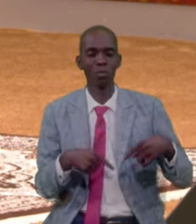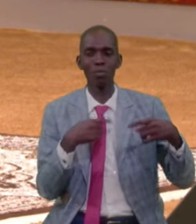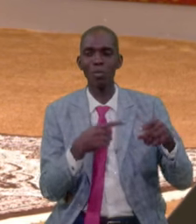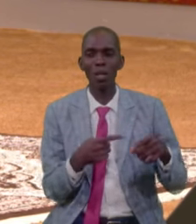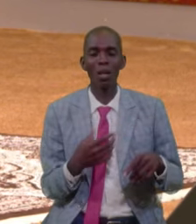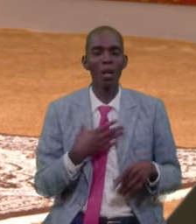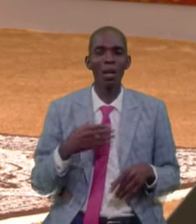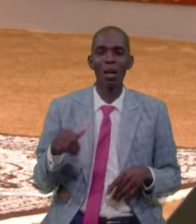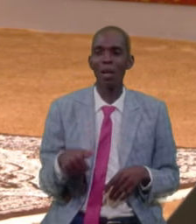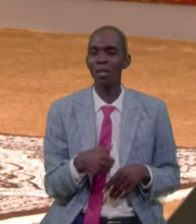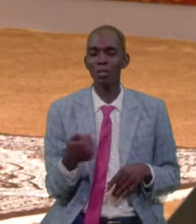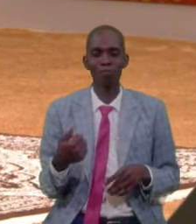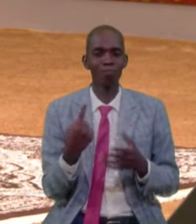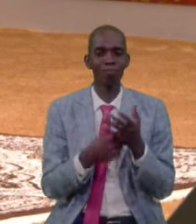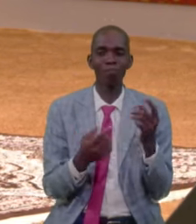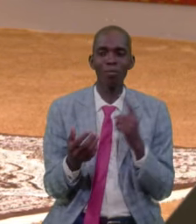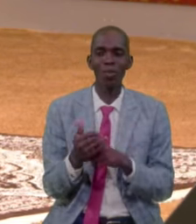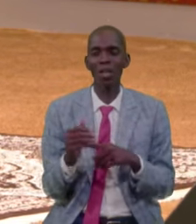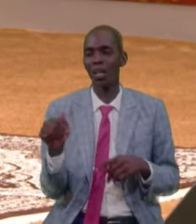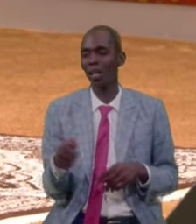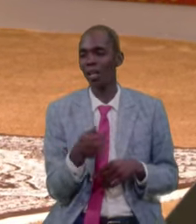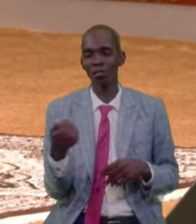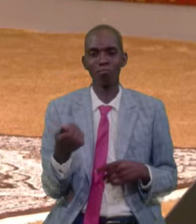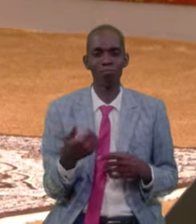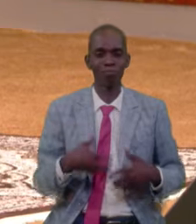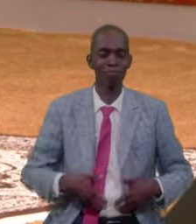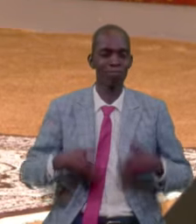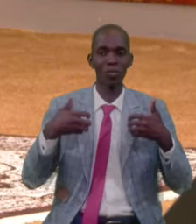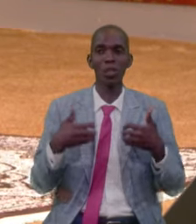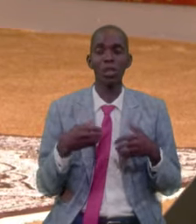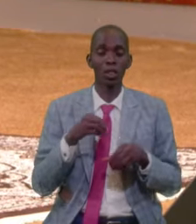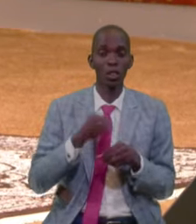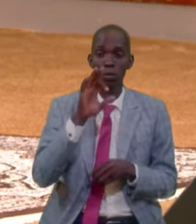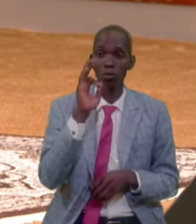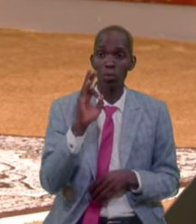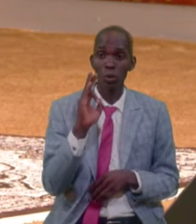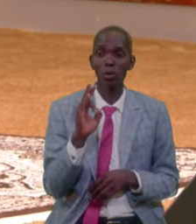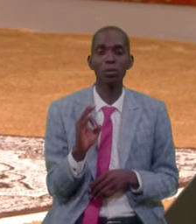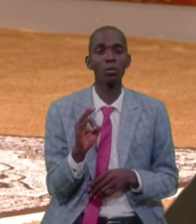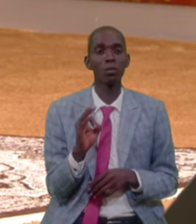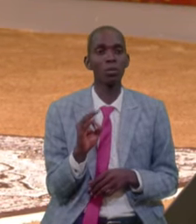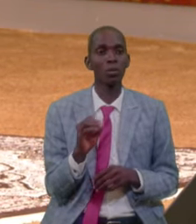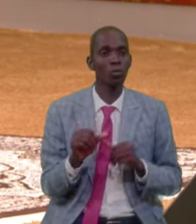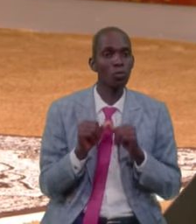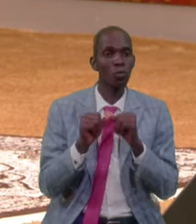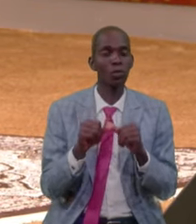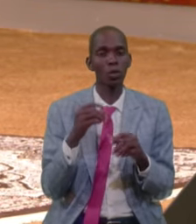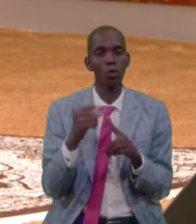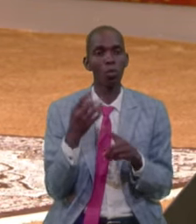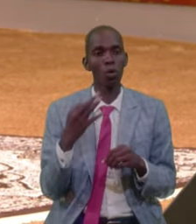and any debate, and any grumbling. Holding forth the word of life, that I